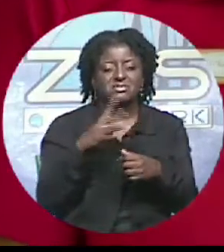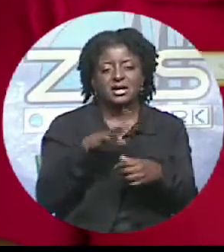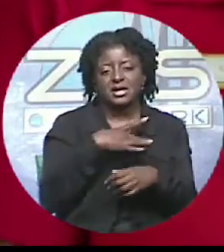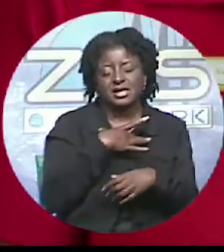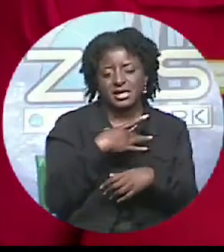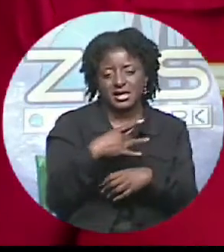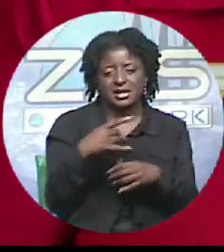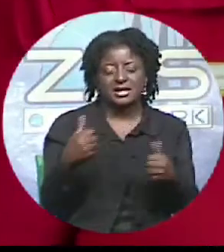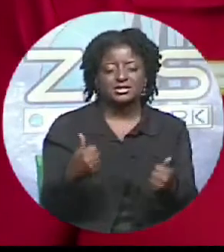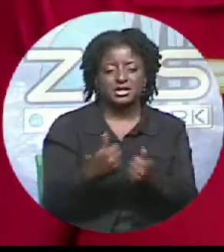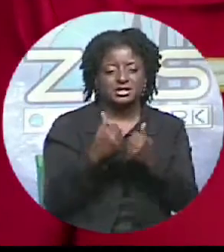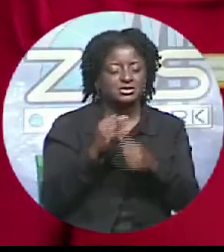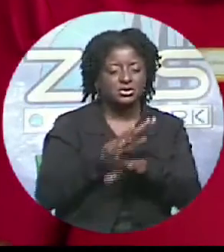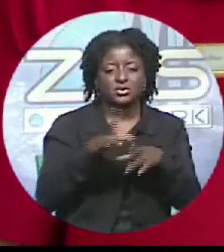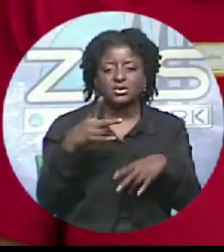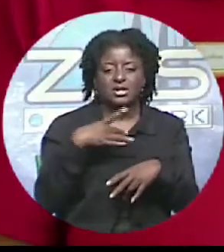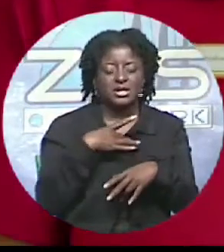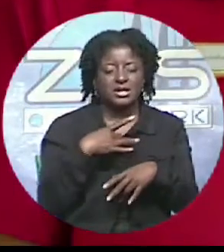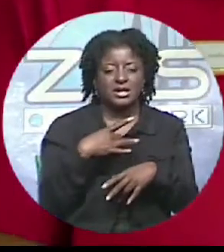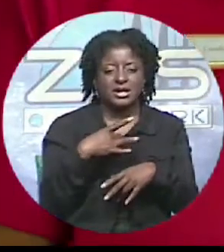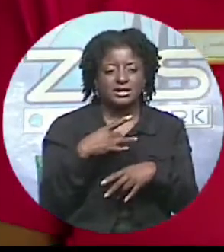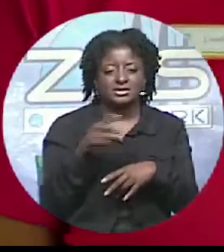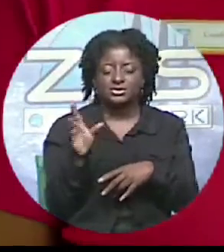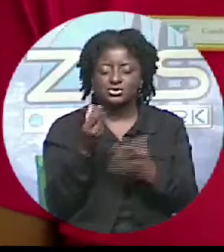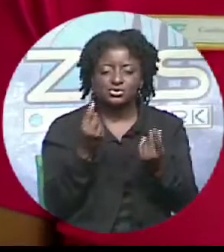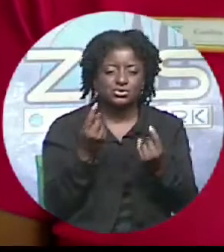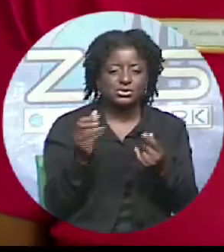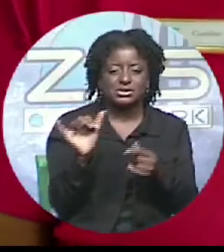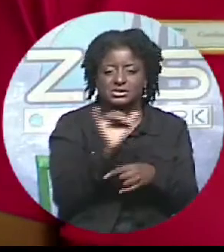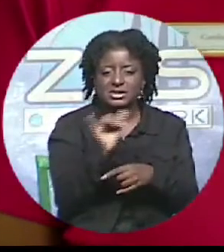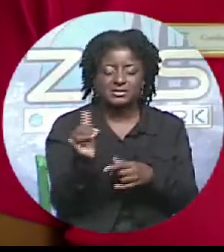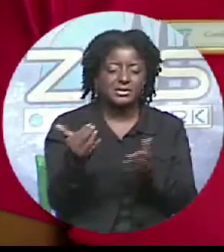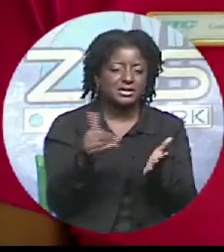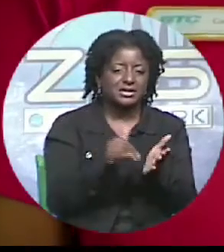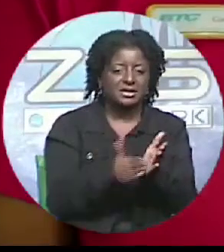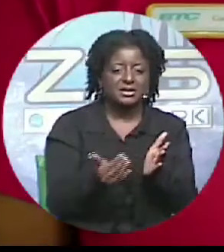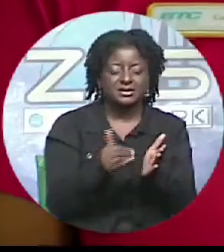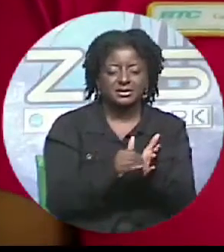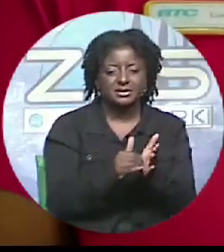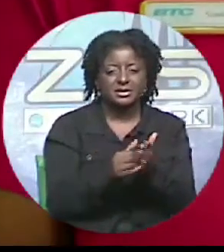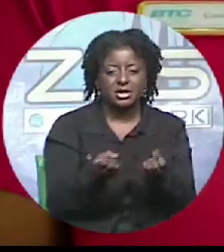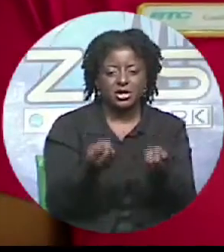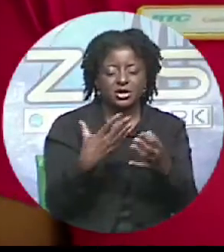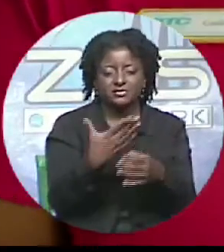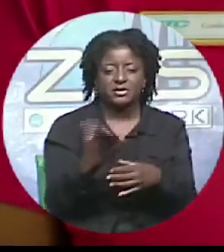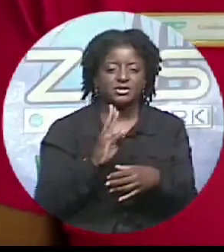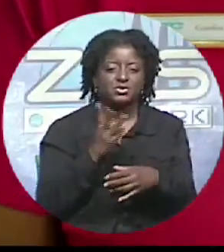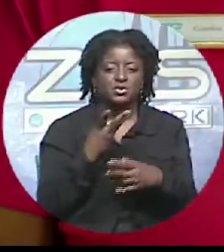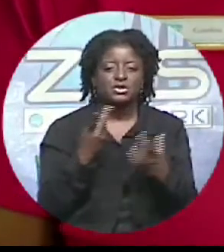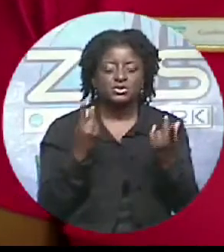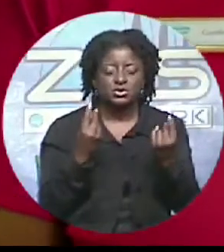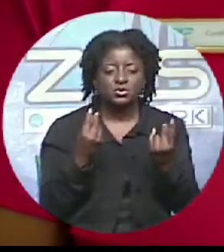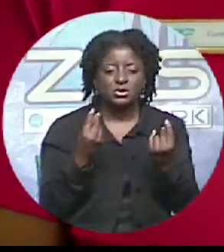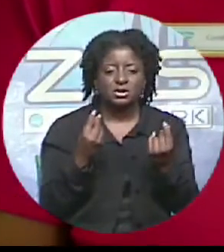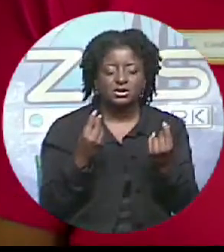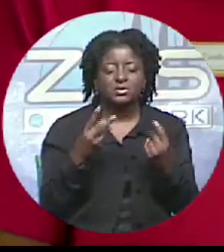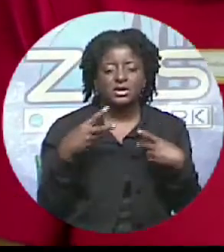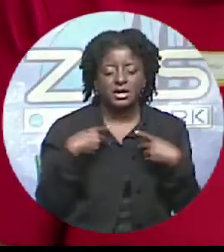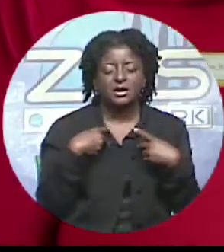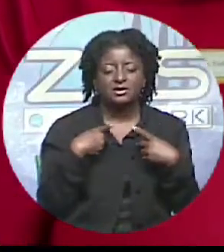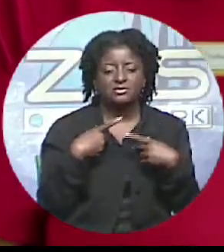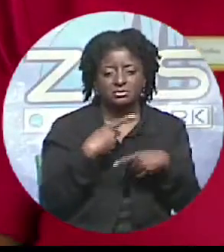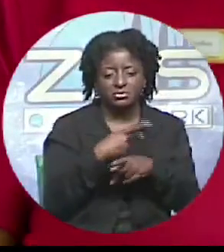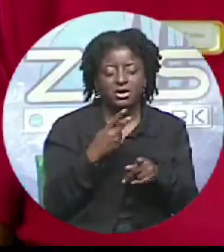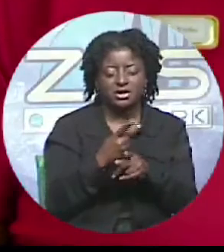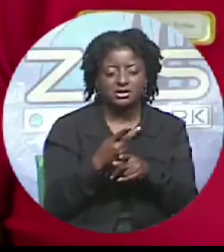do the same thing over and over. There's a lot of things that we have going on in terms of products, so I get to learn and share them